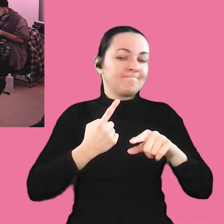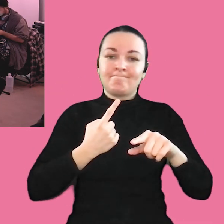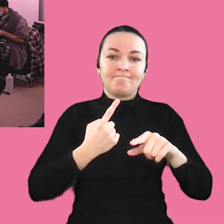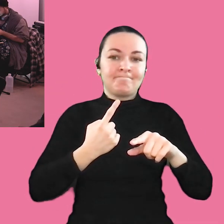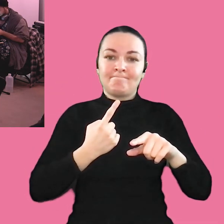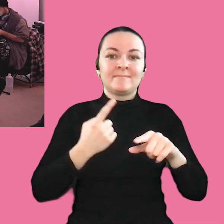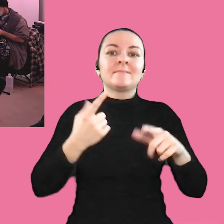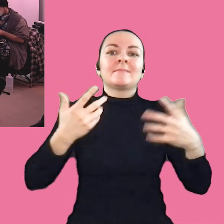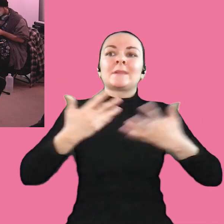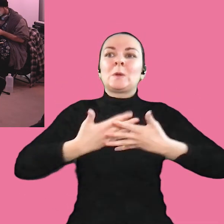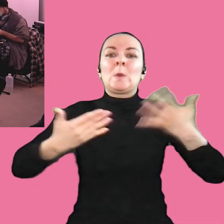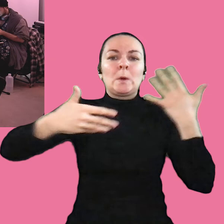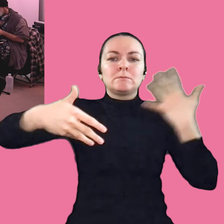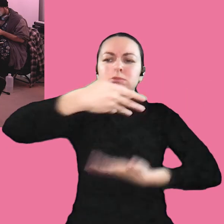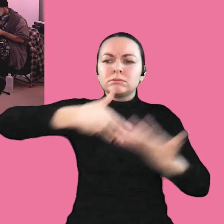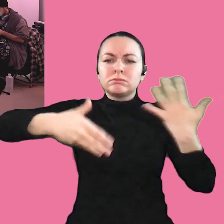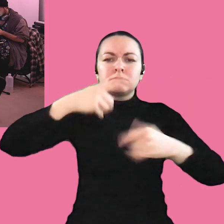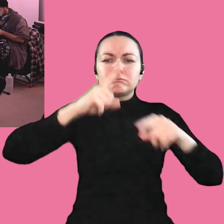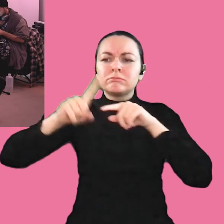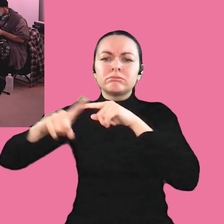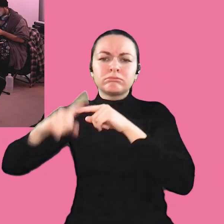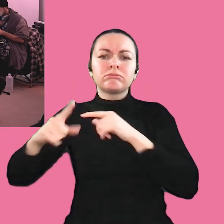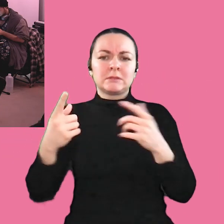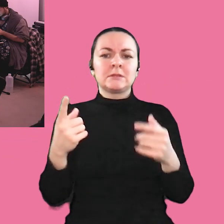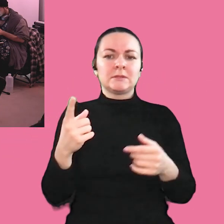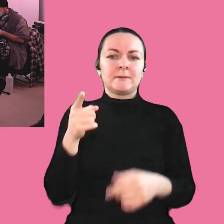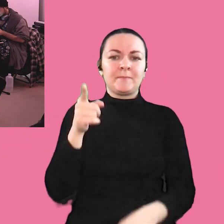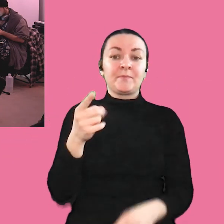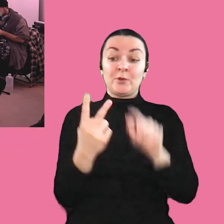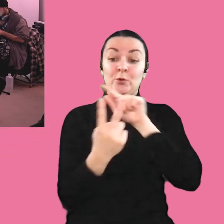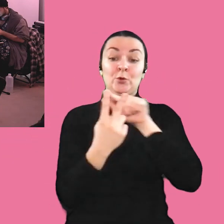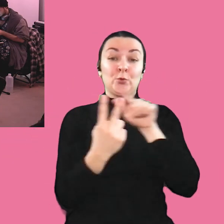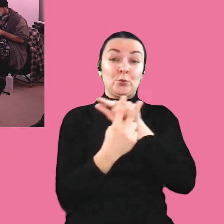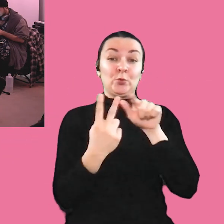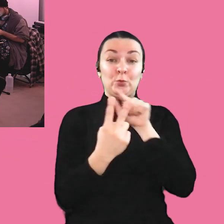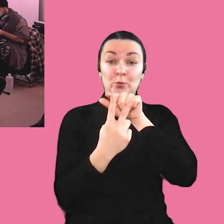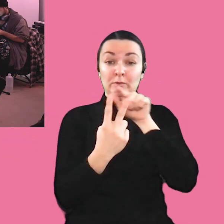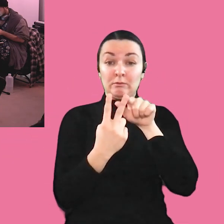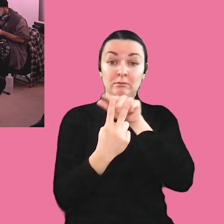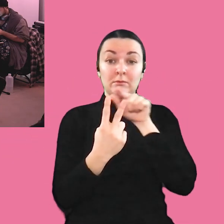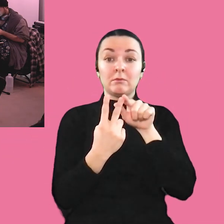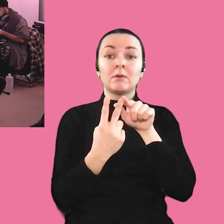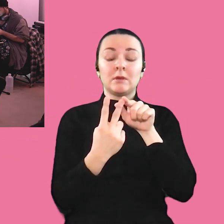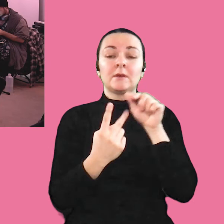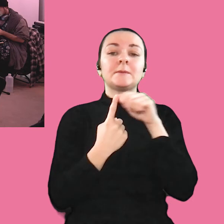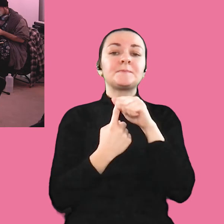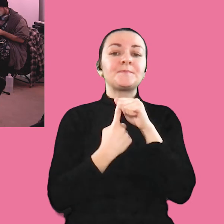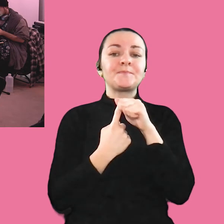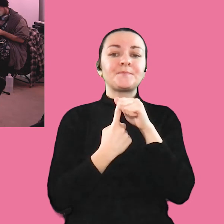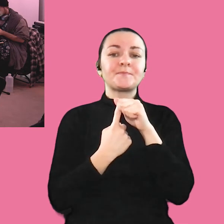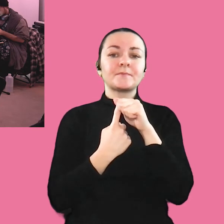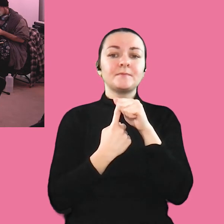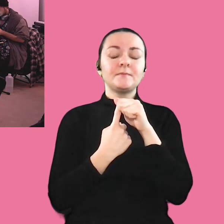the result of lots of different complex things. But one of the things that I really, the two things that I really picked up on